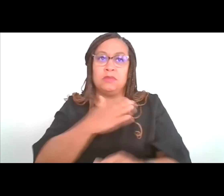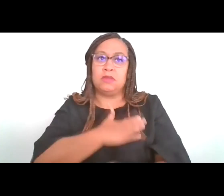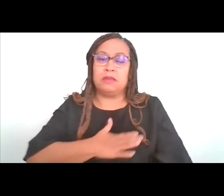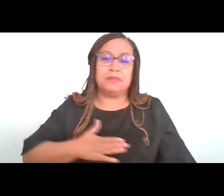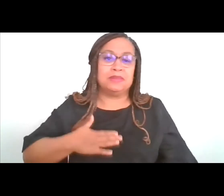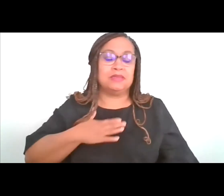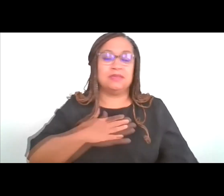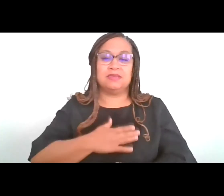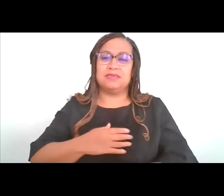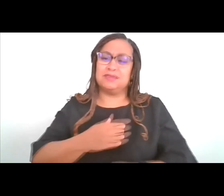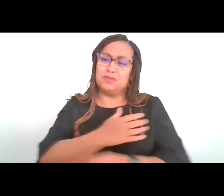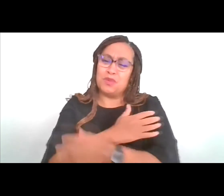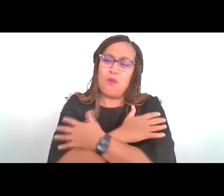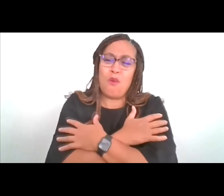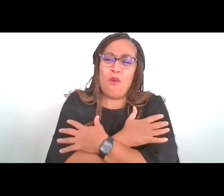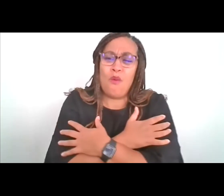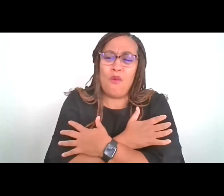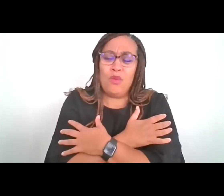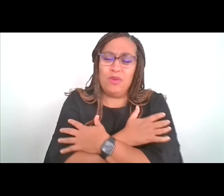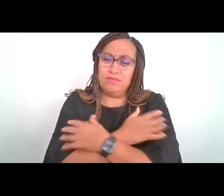Hold on.